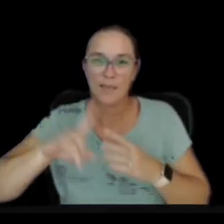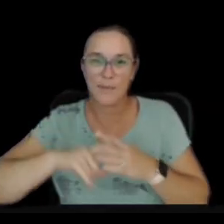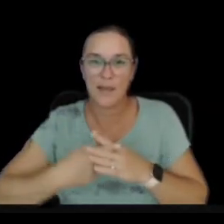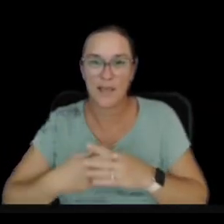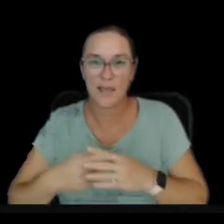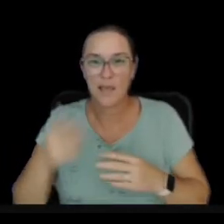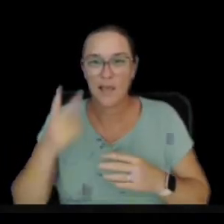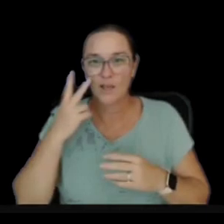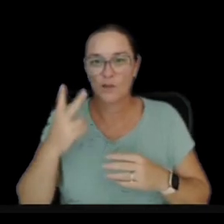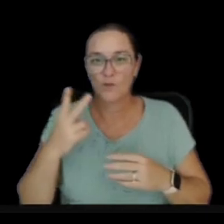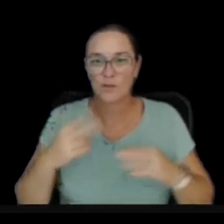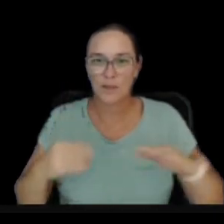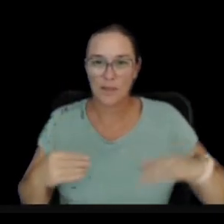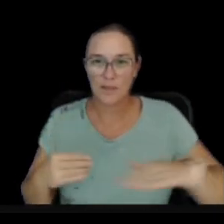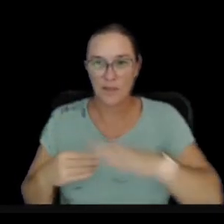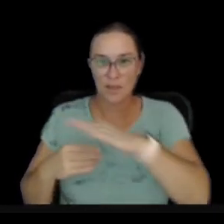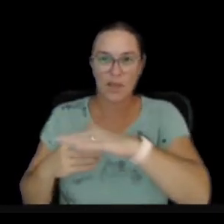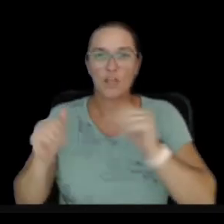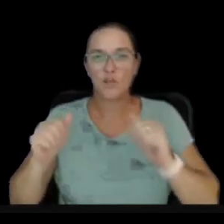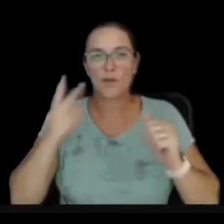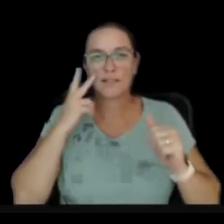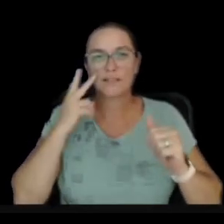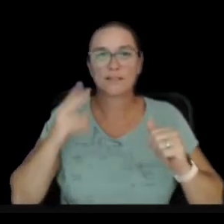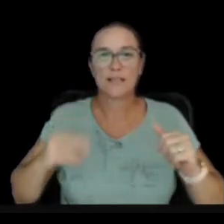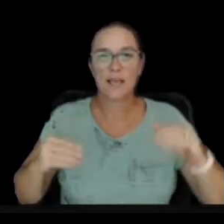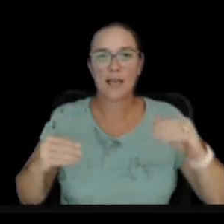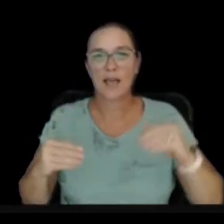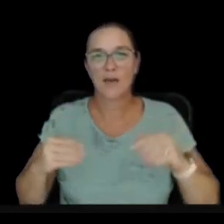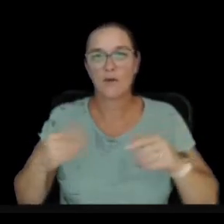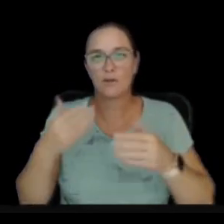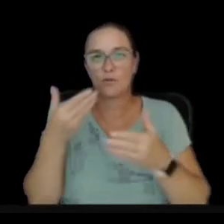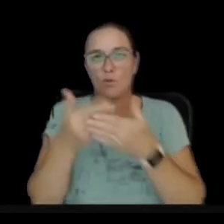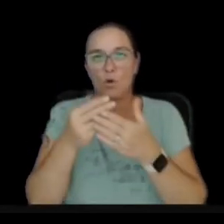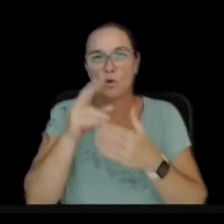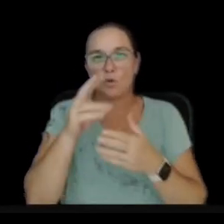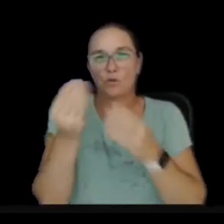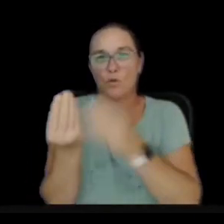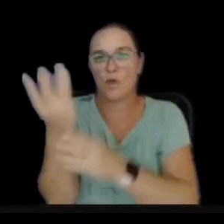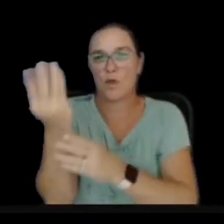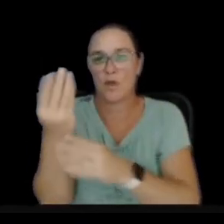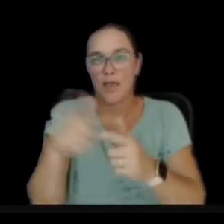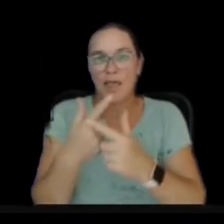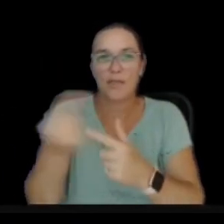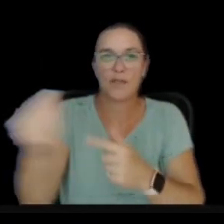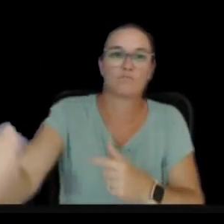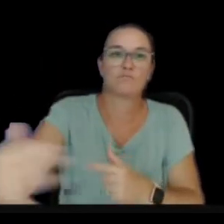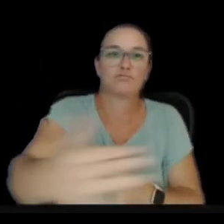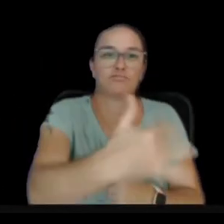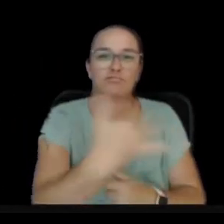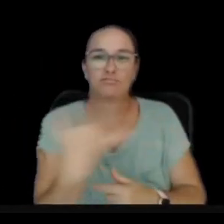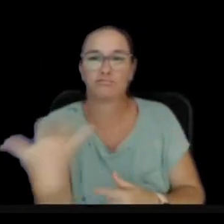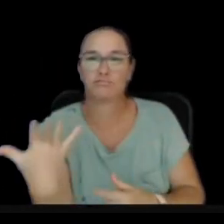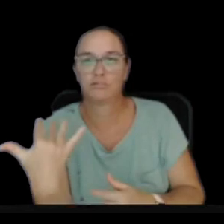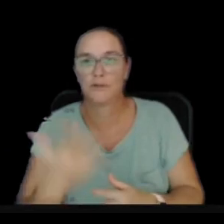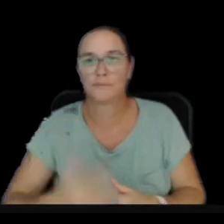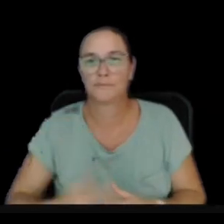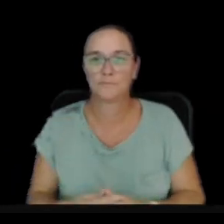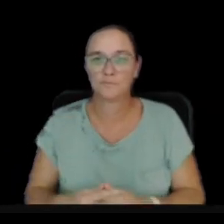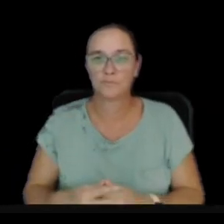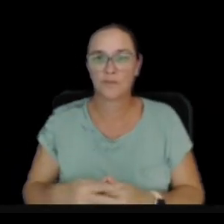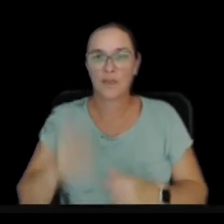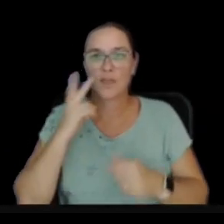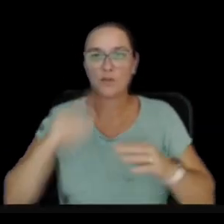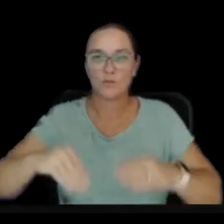is artificial, but then you see how the flow actually moves from close to the vent towards this closer area, even injecting and causing